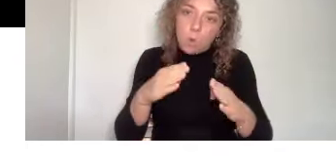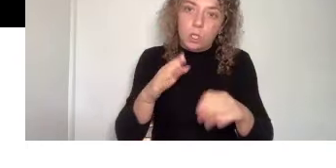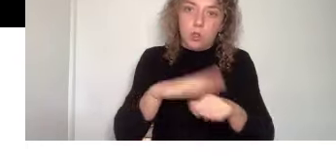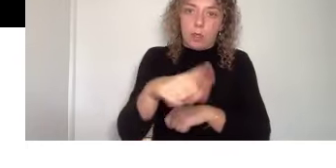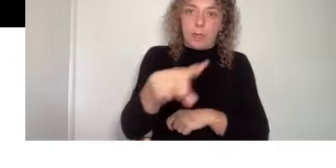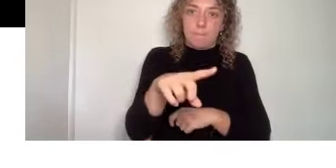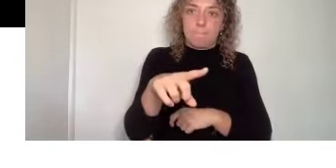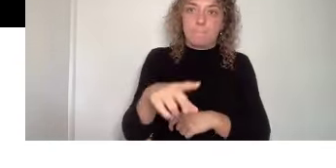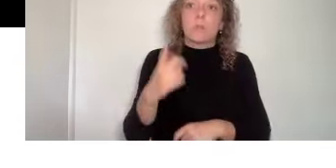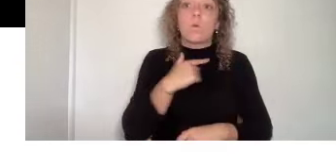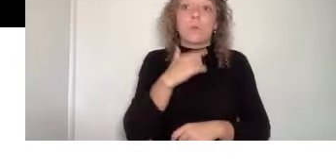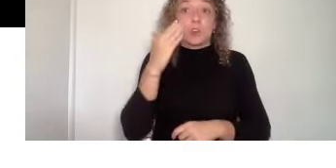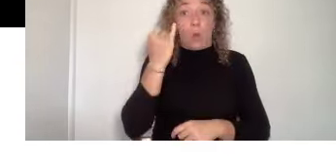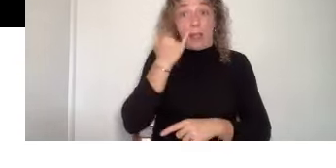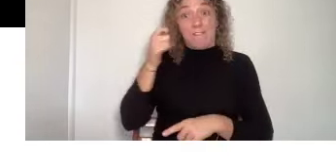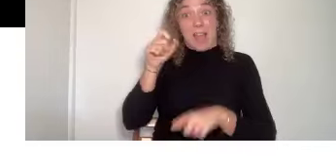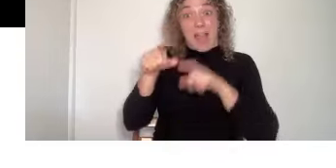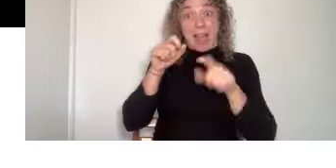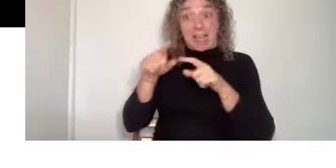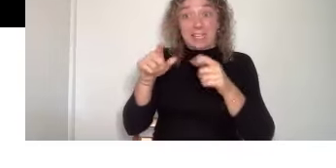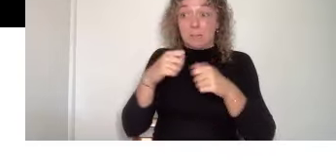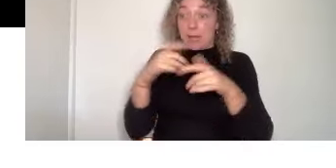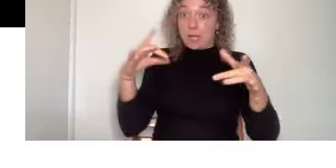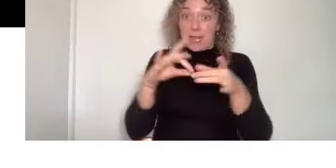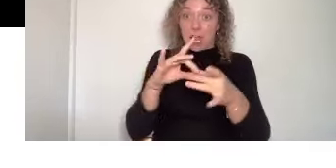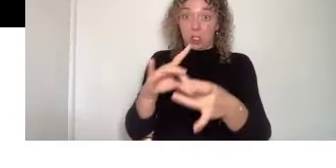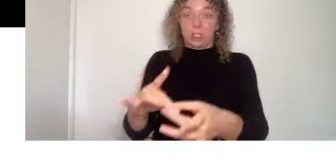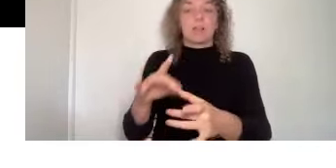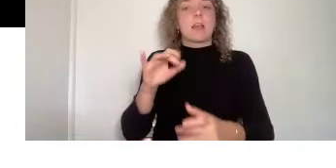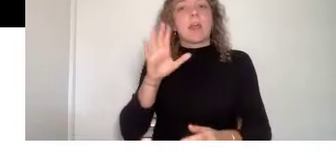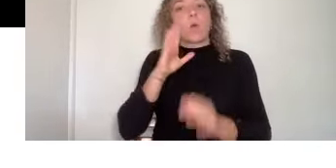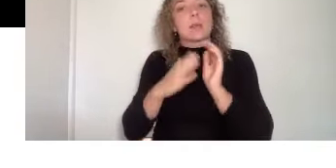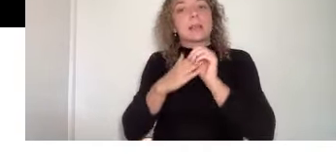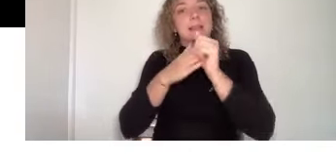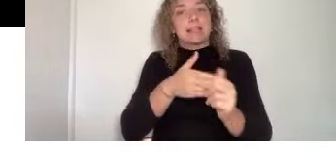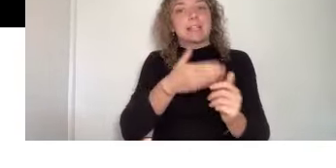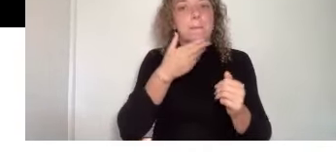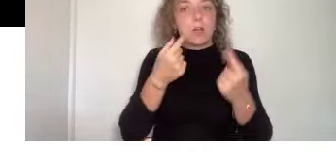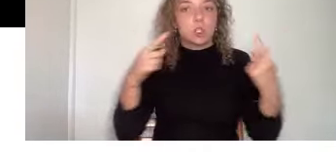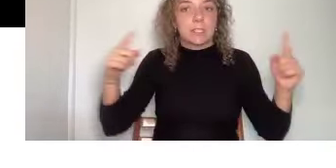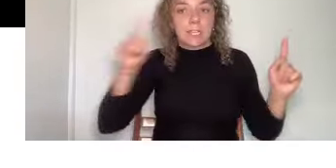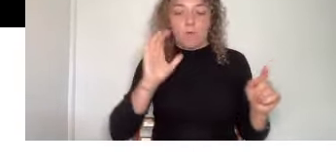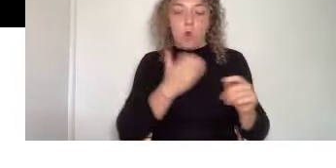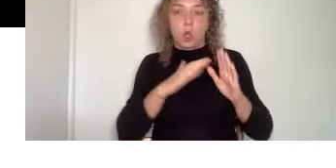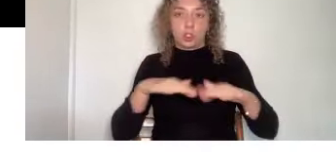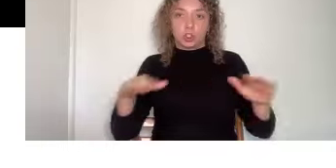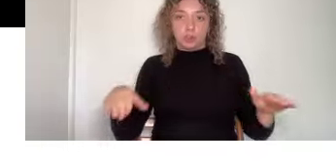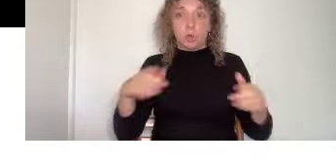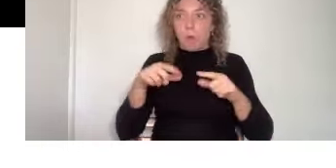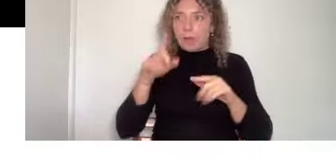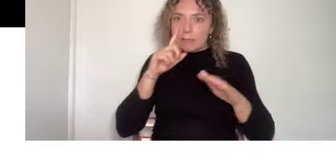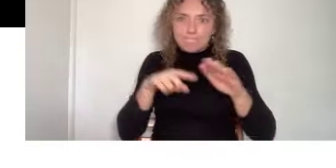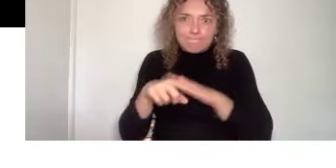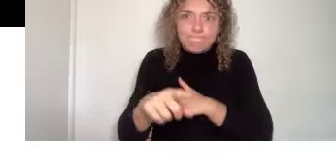And we know if you ask these questions and we make these connections, that this will lead to better success for our children as they navigate